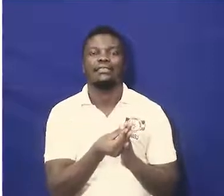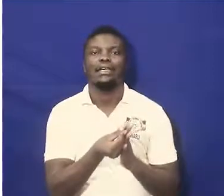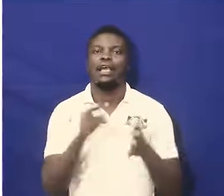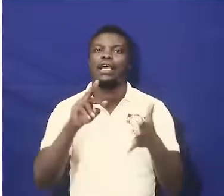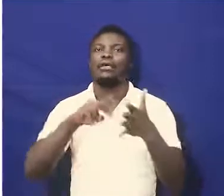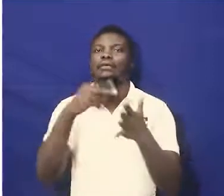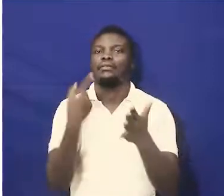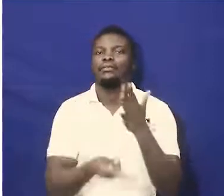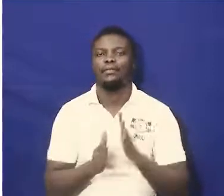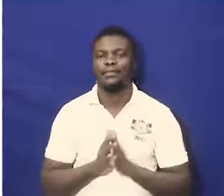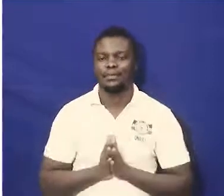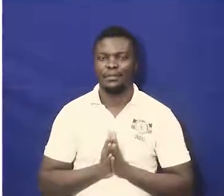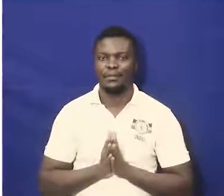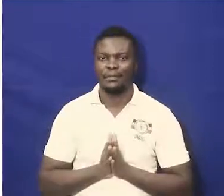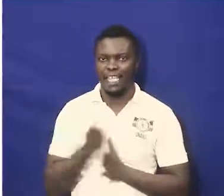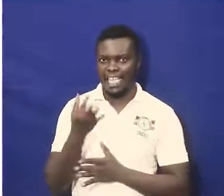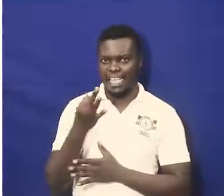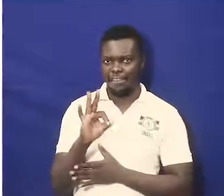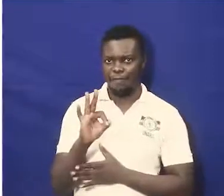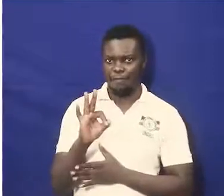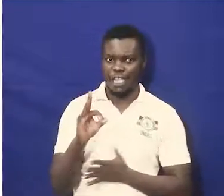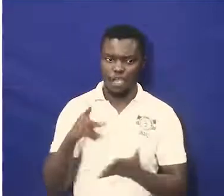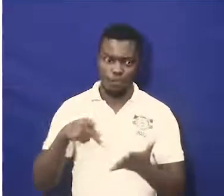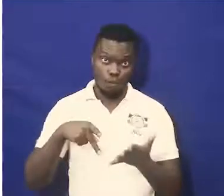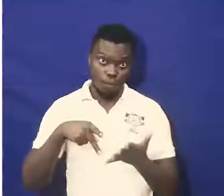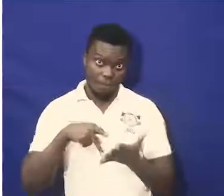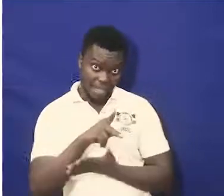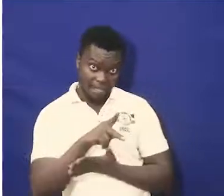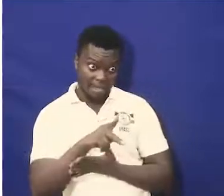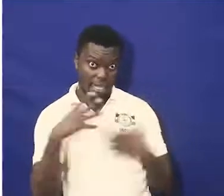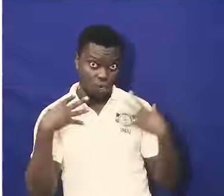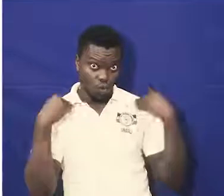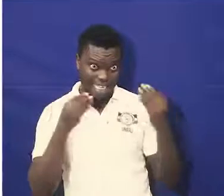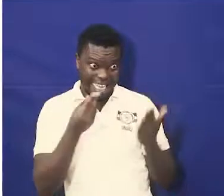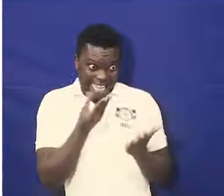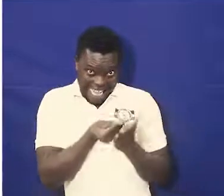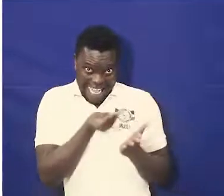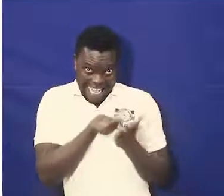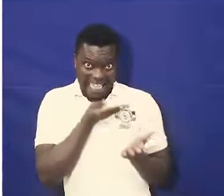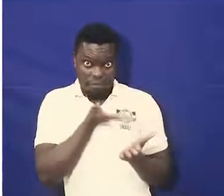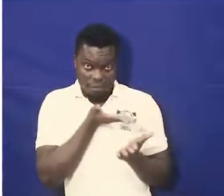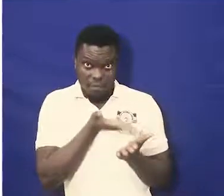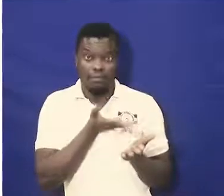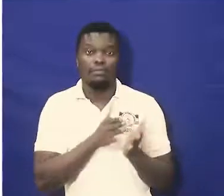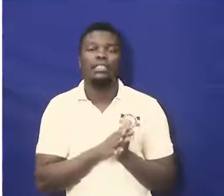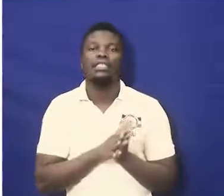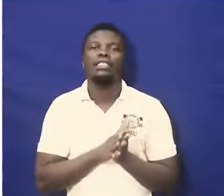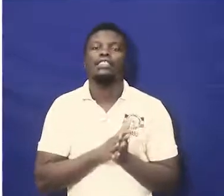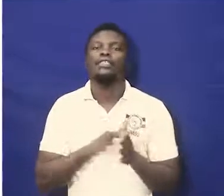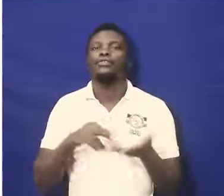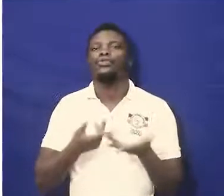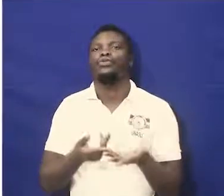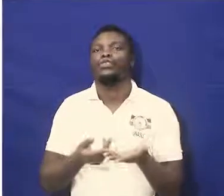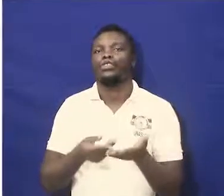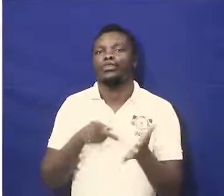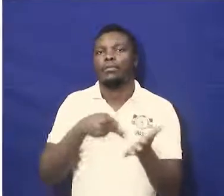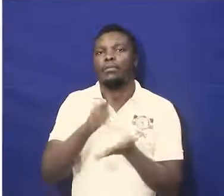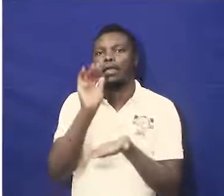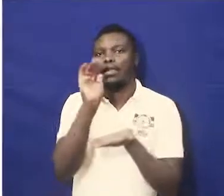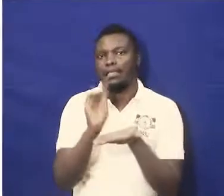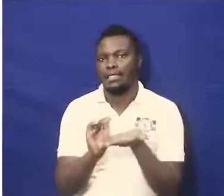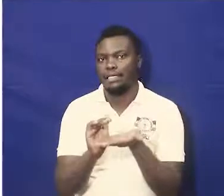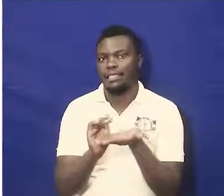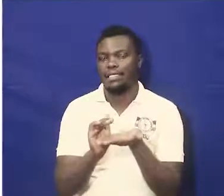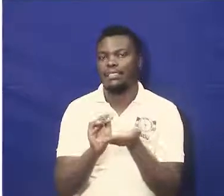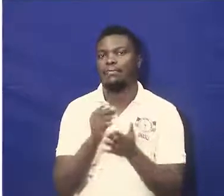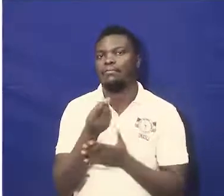This means that if you're paying for the dress in cash, you're paying less the discount.